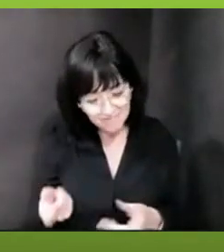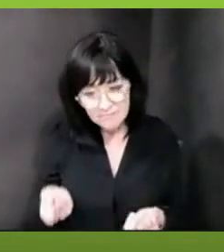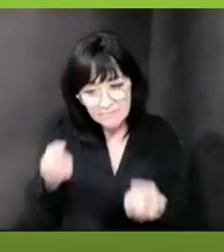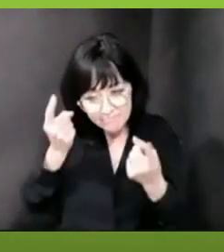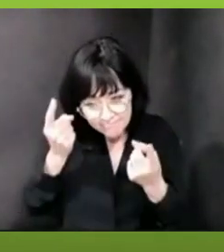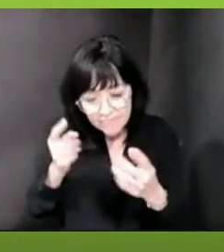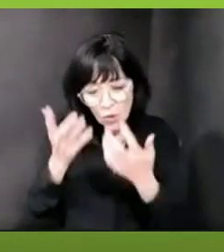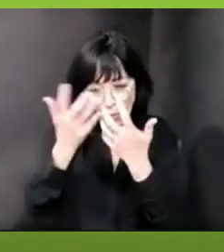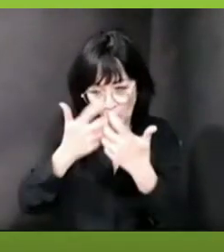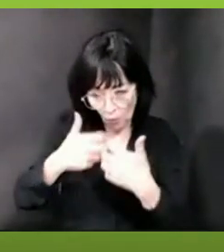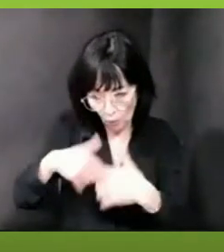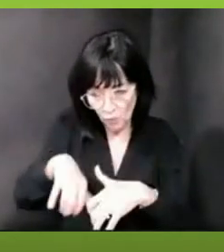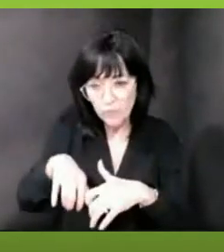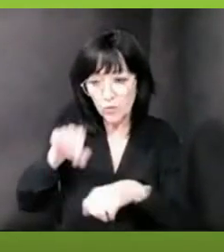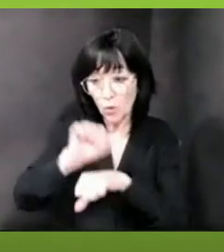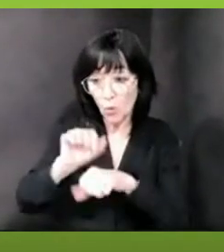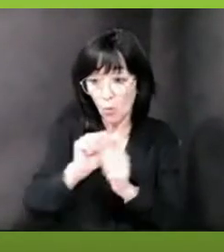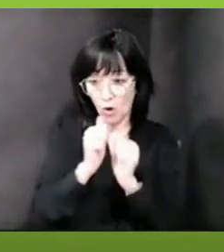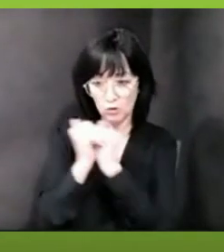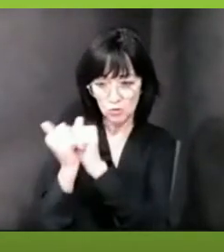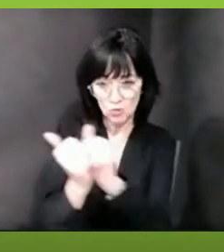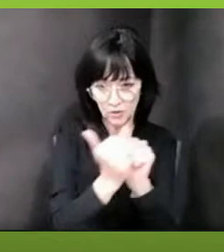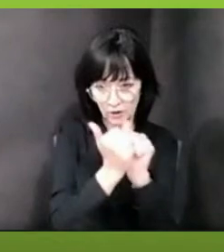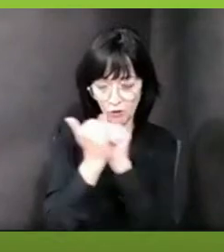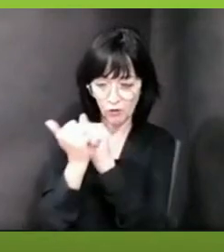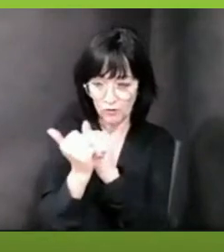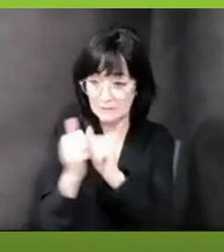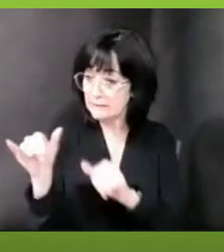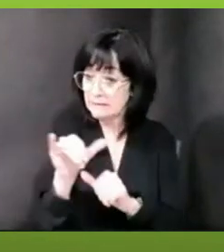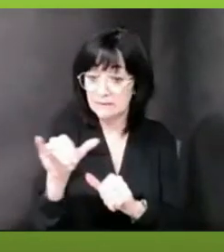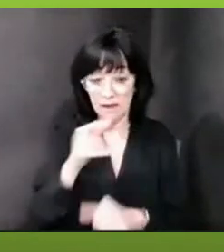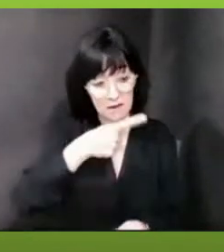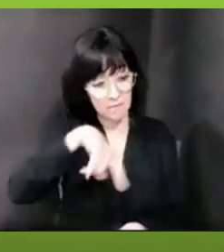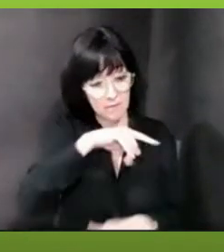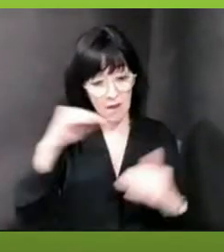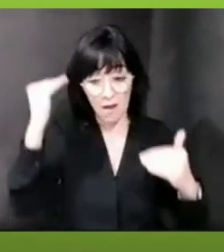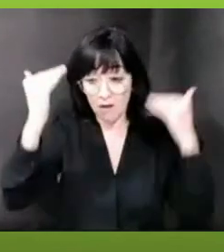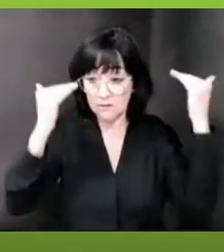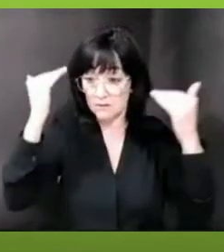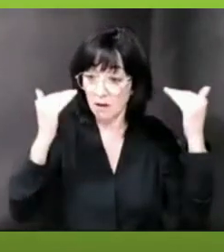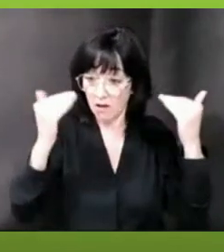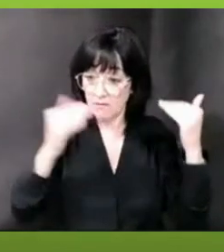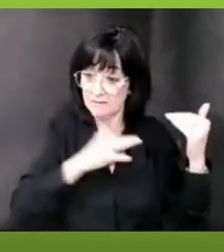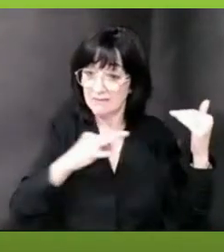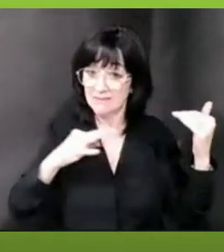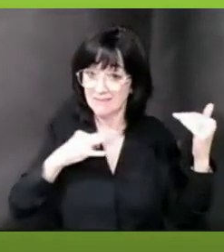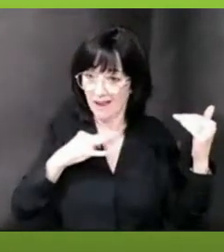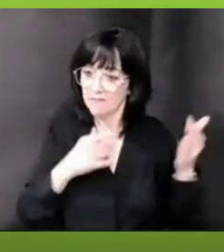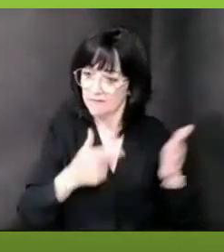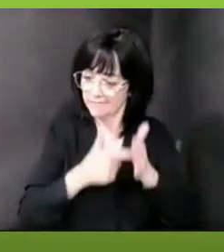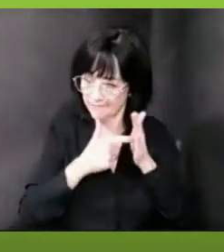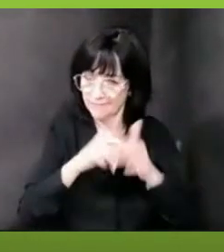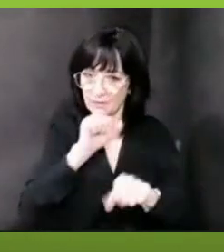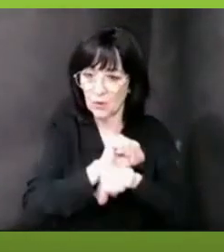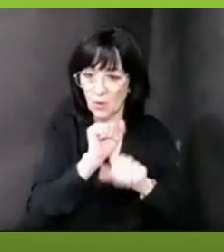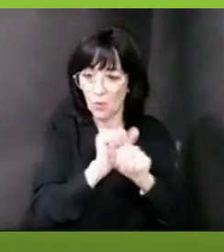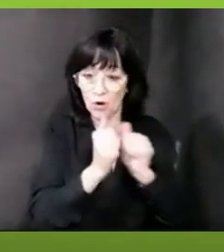as a group, and we need to show that to our students that we can learn to coexist, even when things get tough.